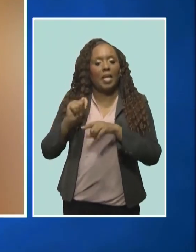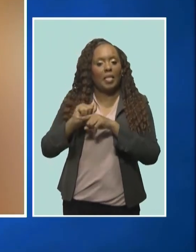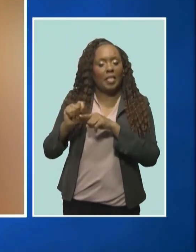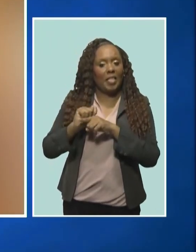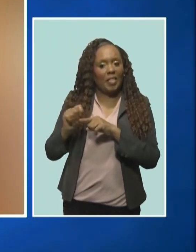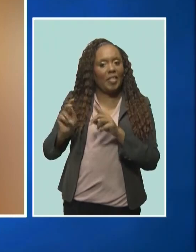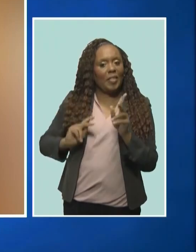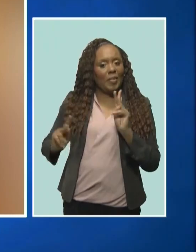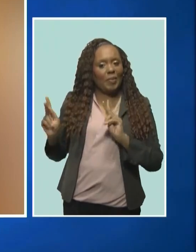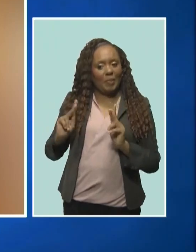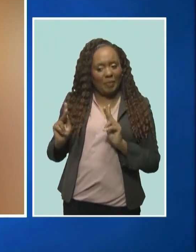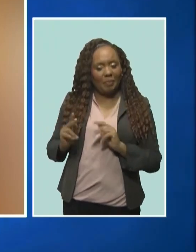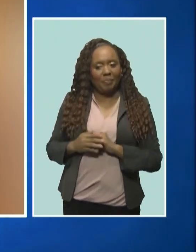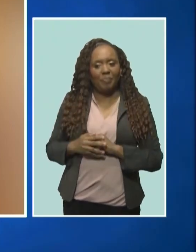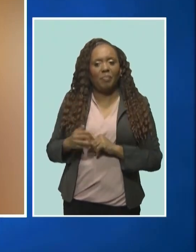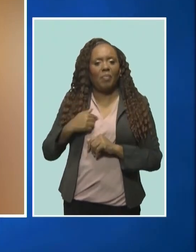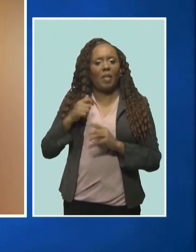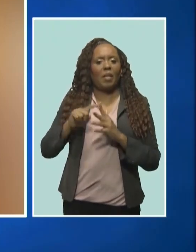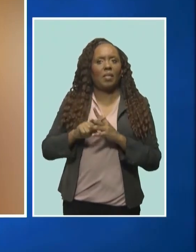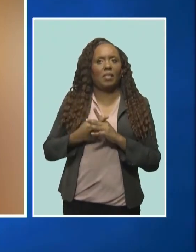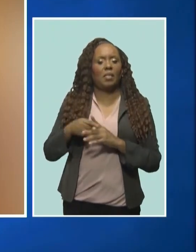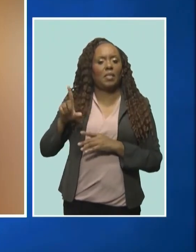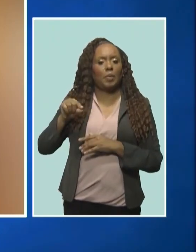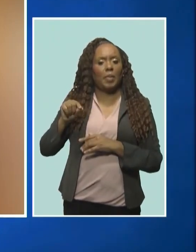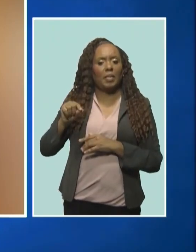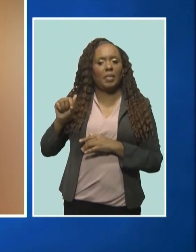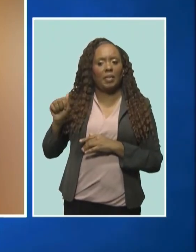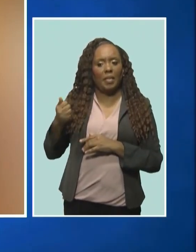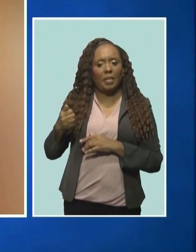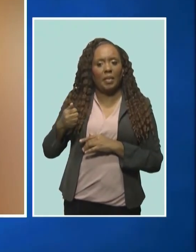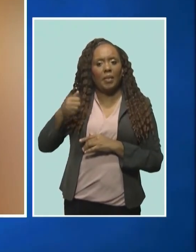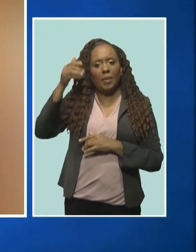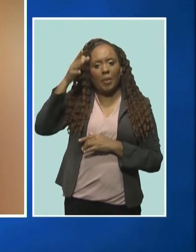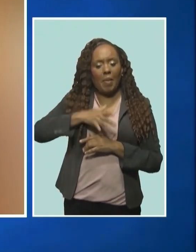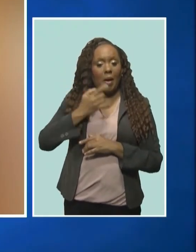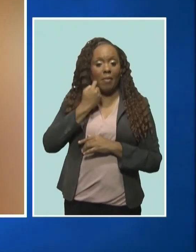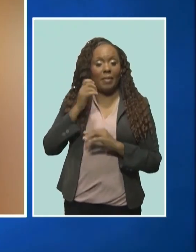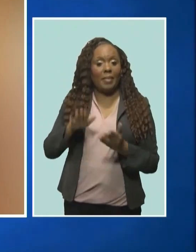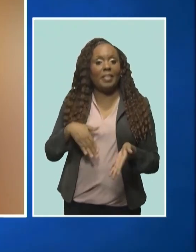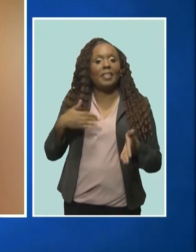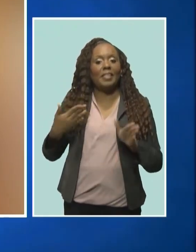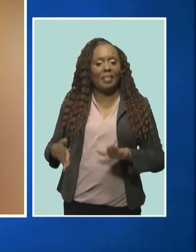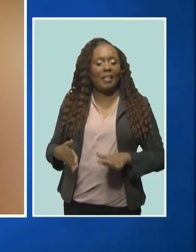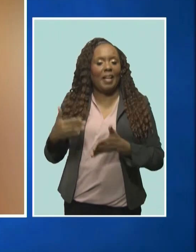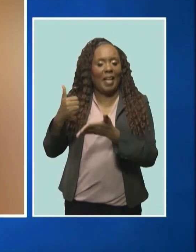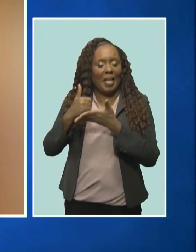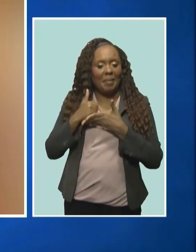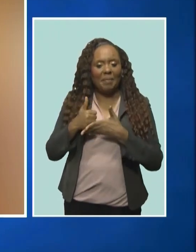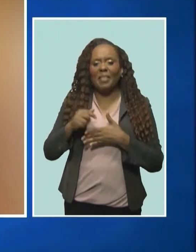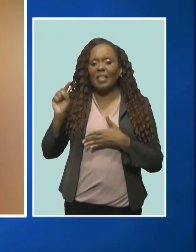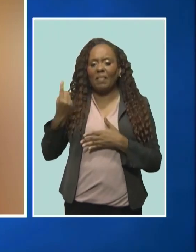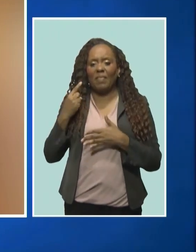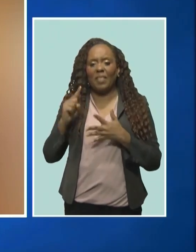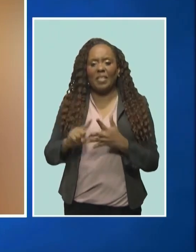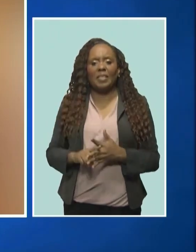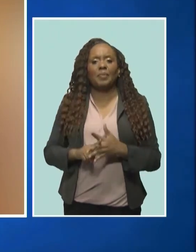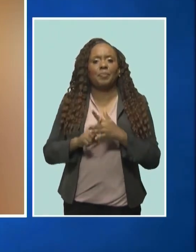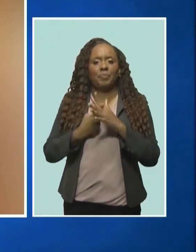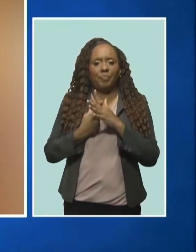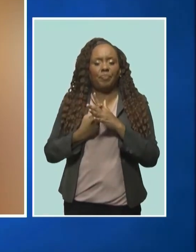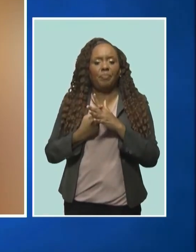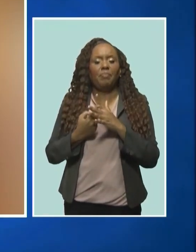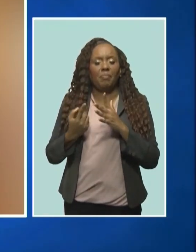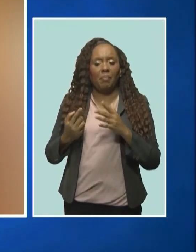got started in 2010 with the late Rudy Gibson that just recently passed too as well, and I first started with him, and I